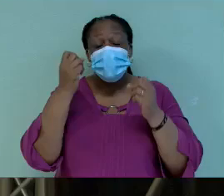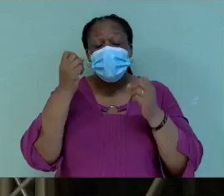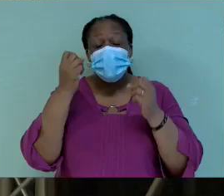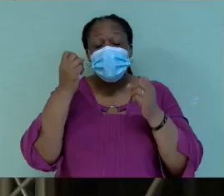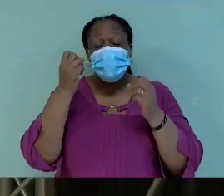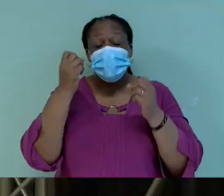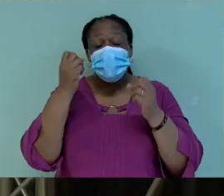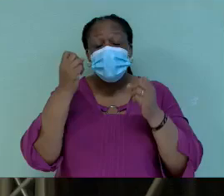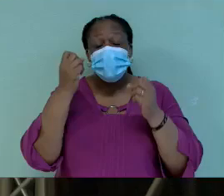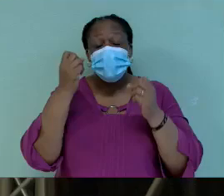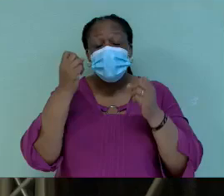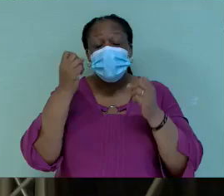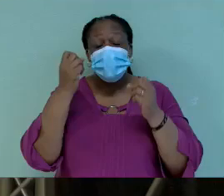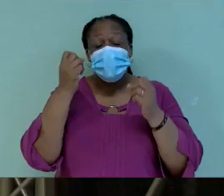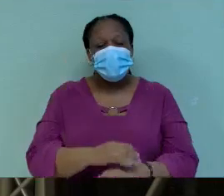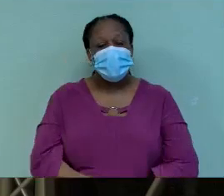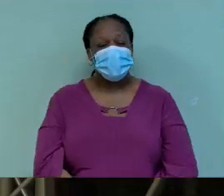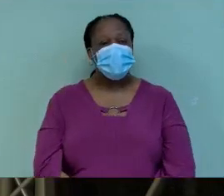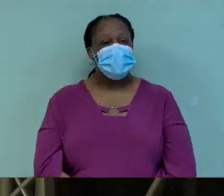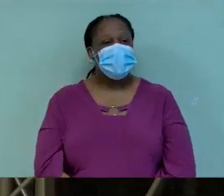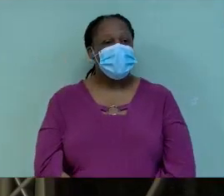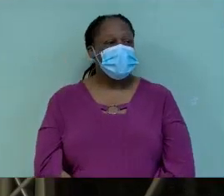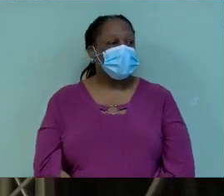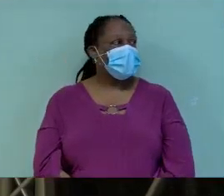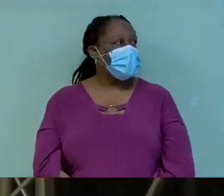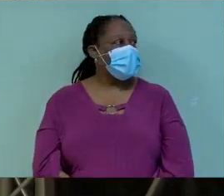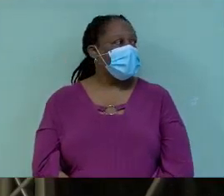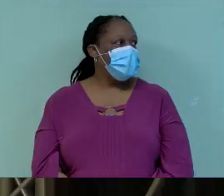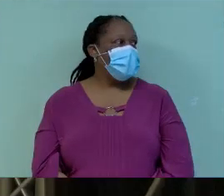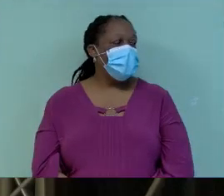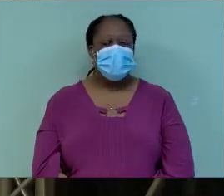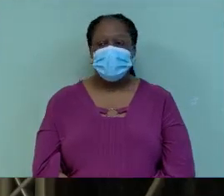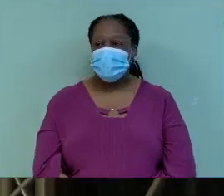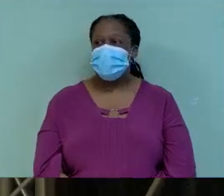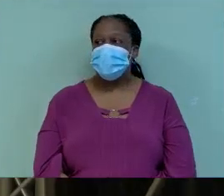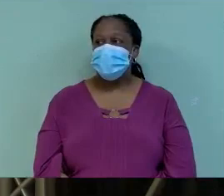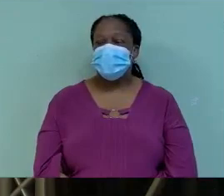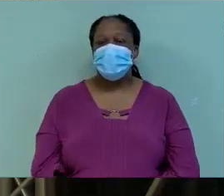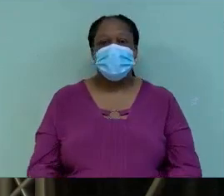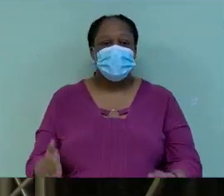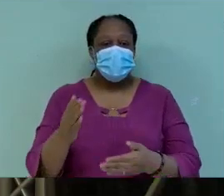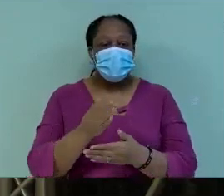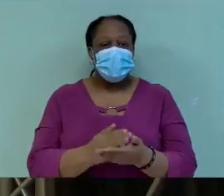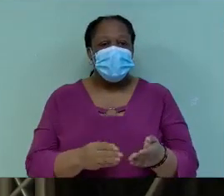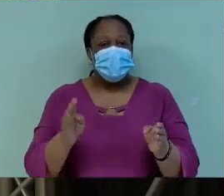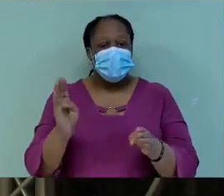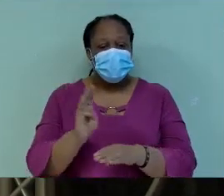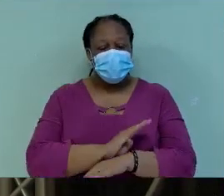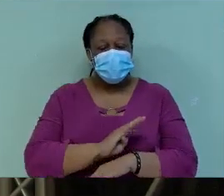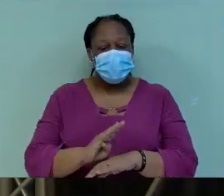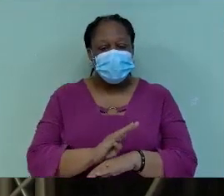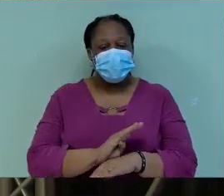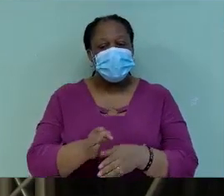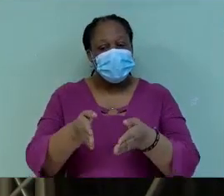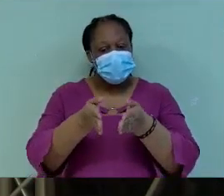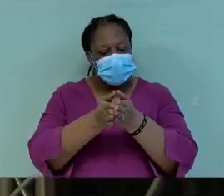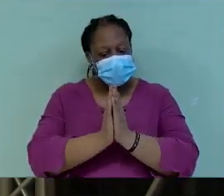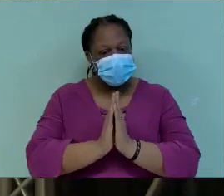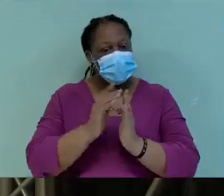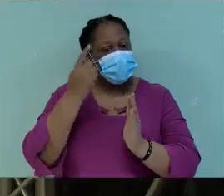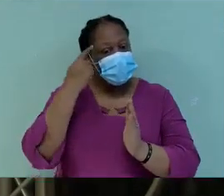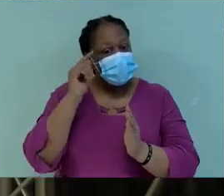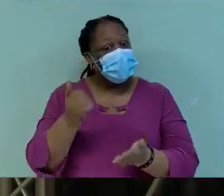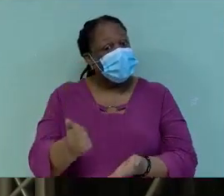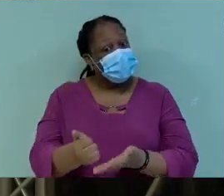say thank you. Just recently, I received a call from Mr. Satney, where some businesses are requesting for some